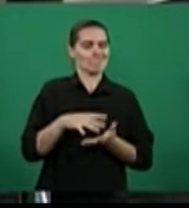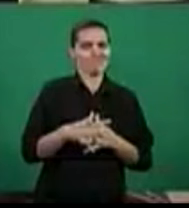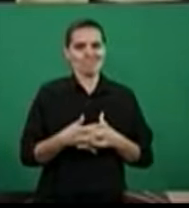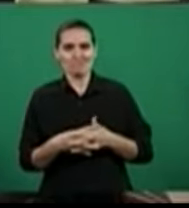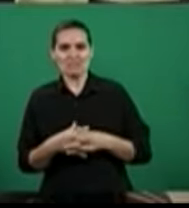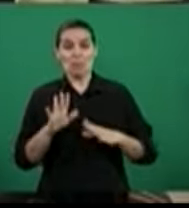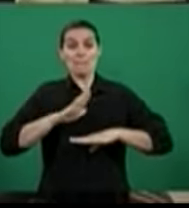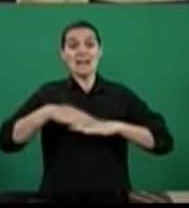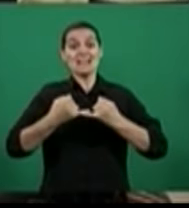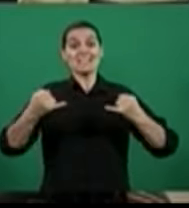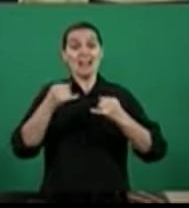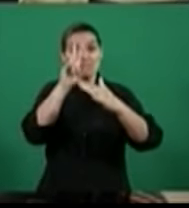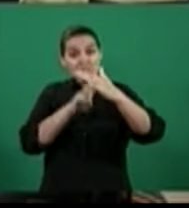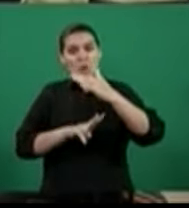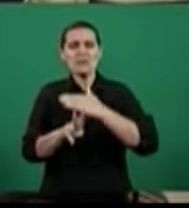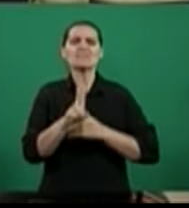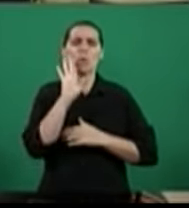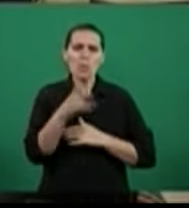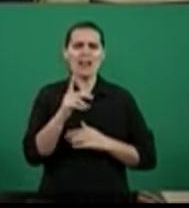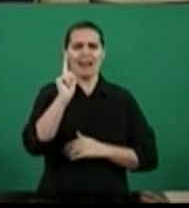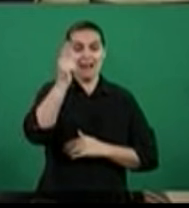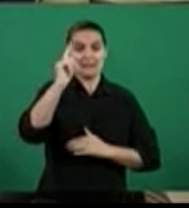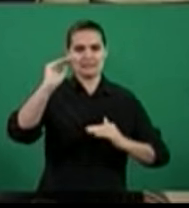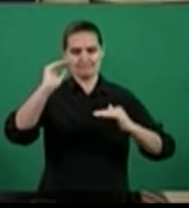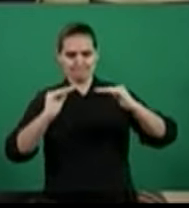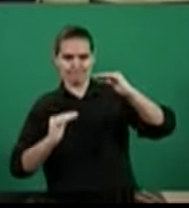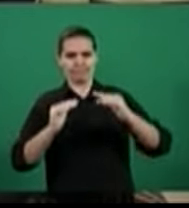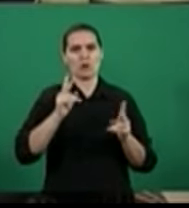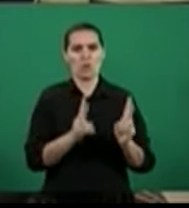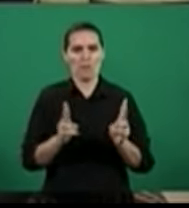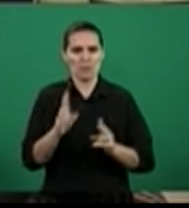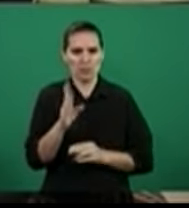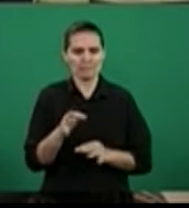baseline forecast also starts to normalize later.